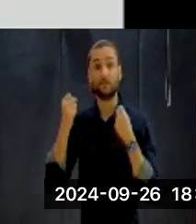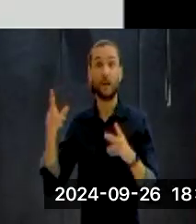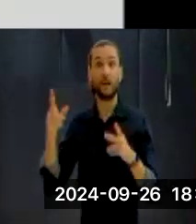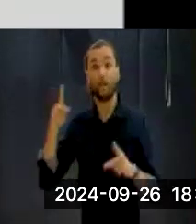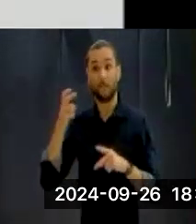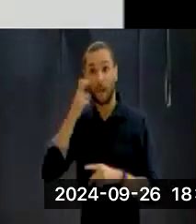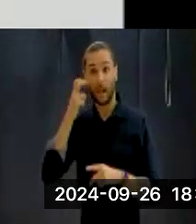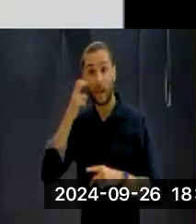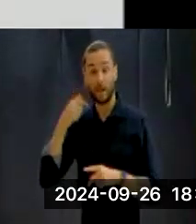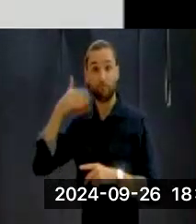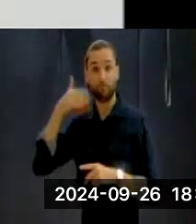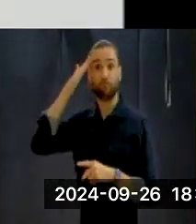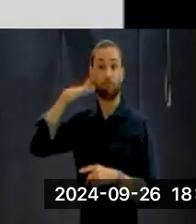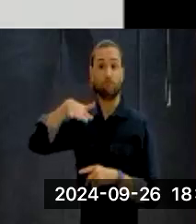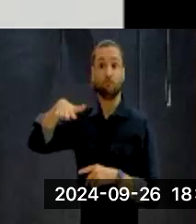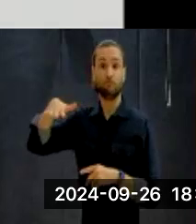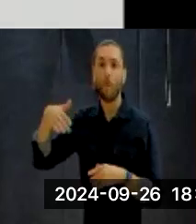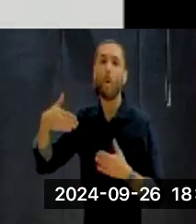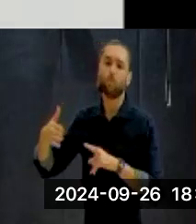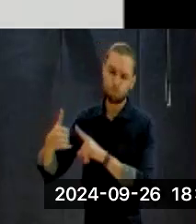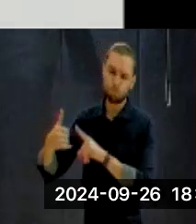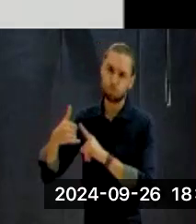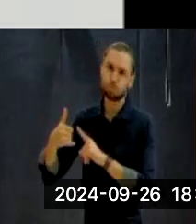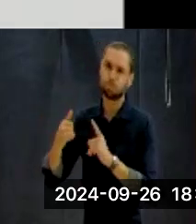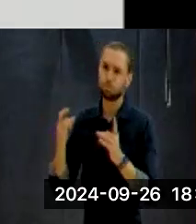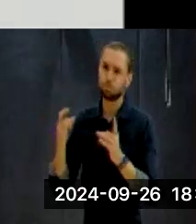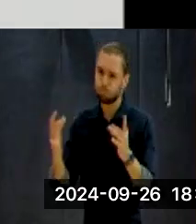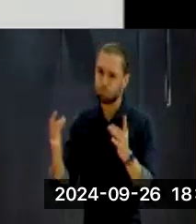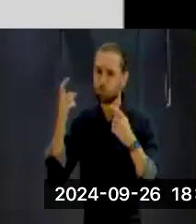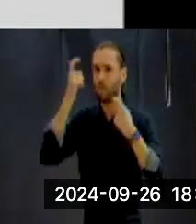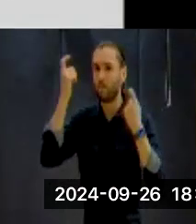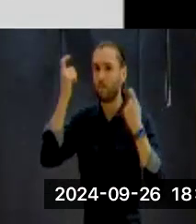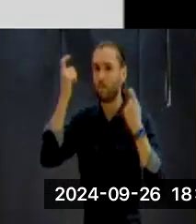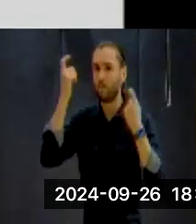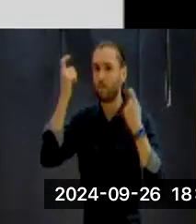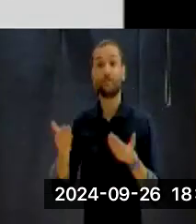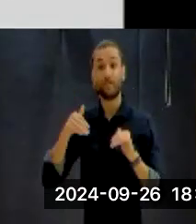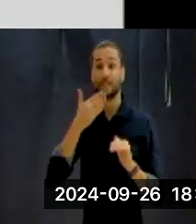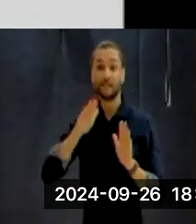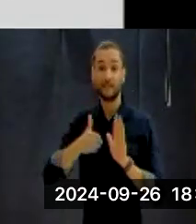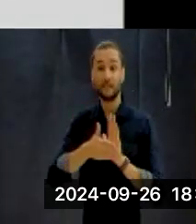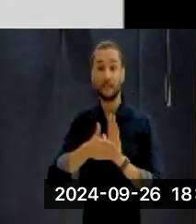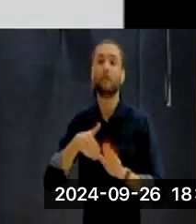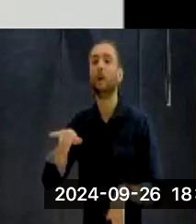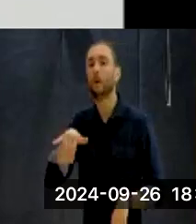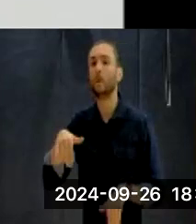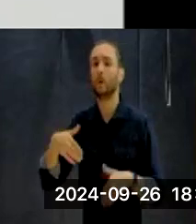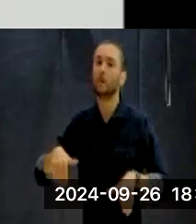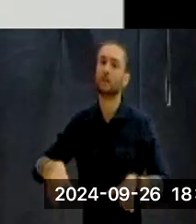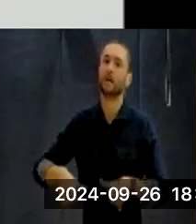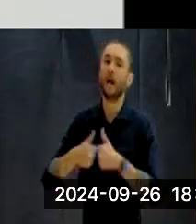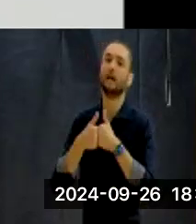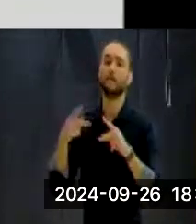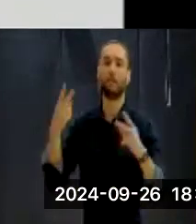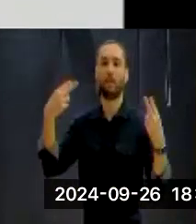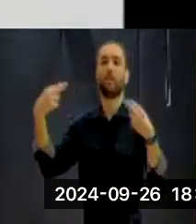to, bullying was significant. Stigma is also a challenge for me. For most